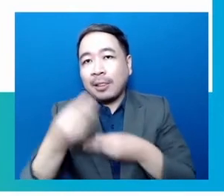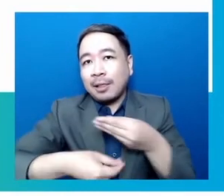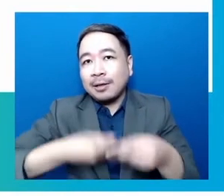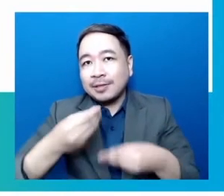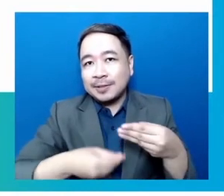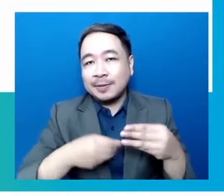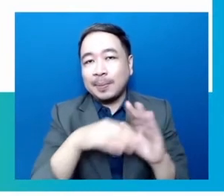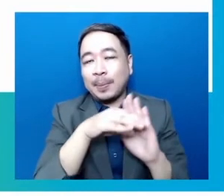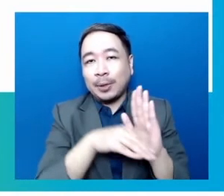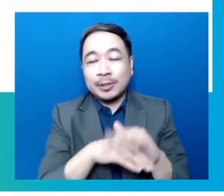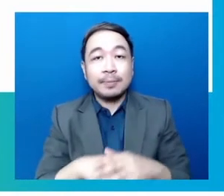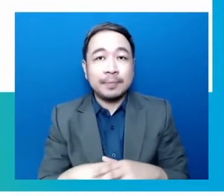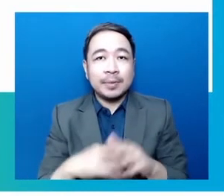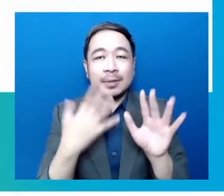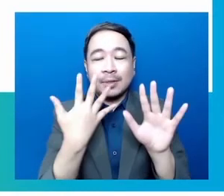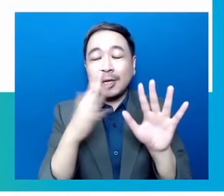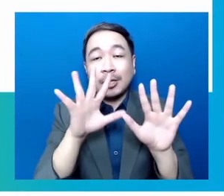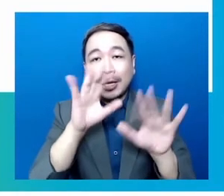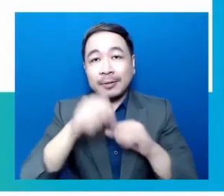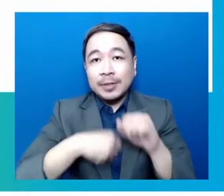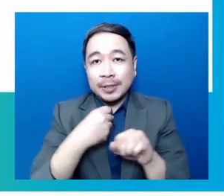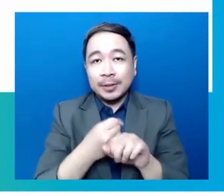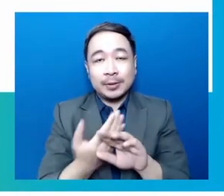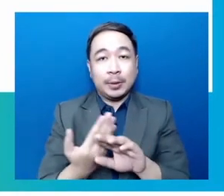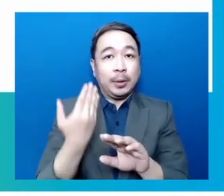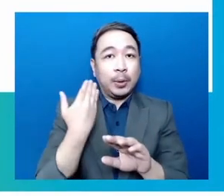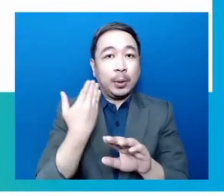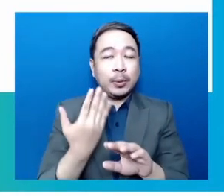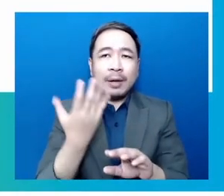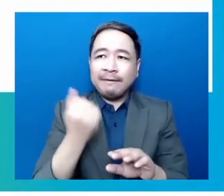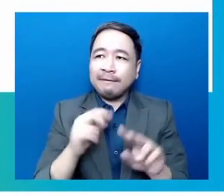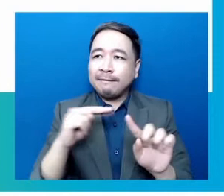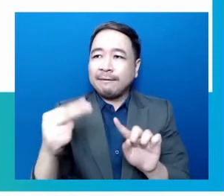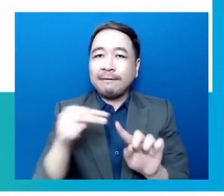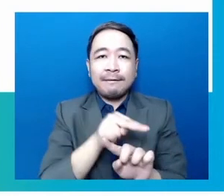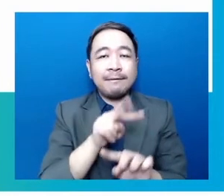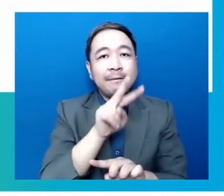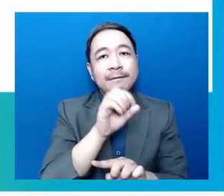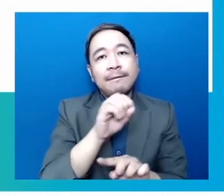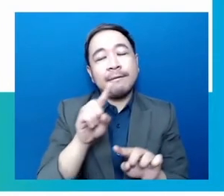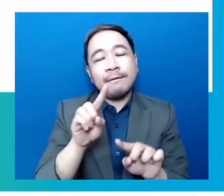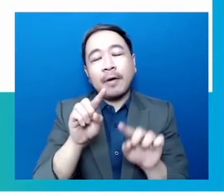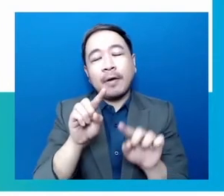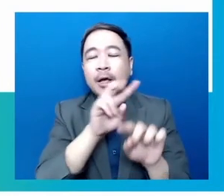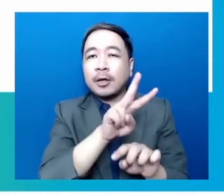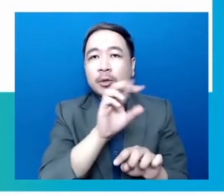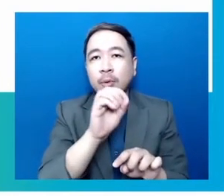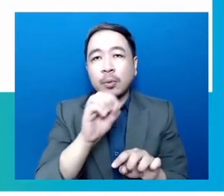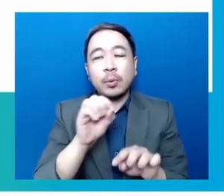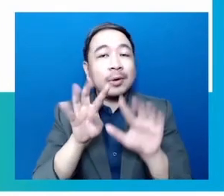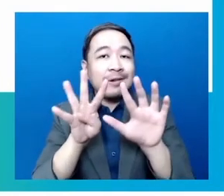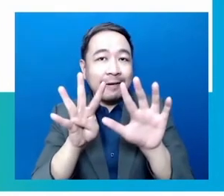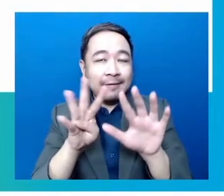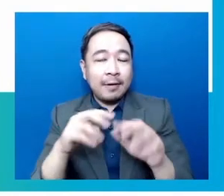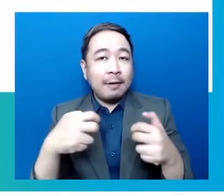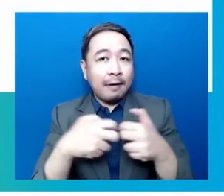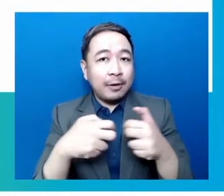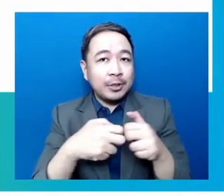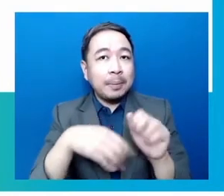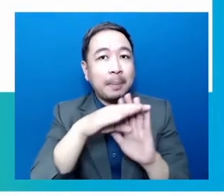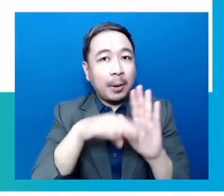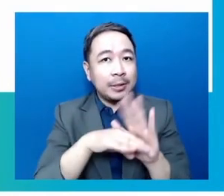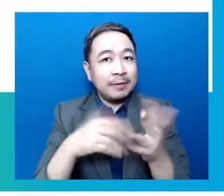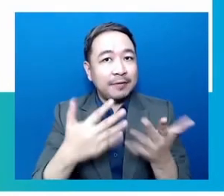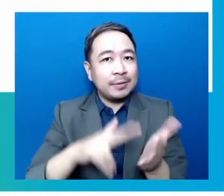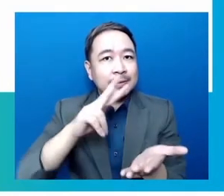Over a decade ago, there were varied reception when the 2009 energy policy was adopted. Some lauded the bank